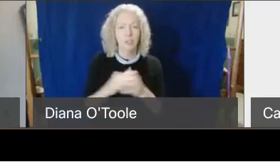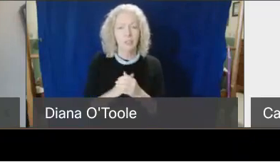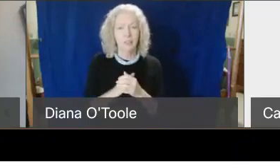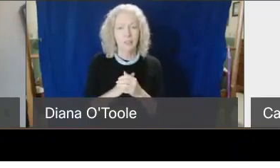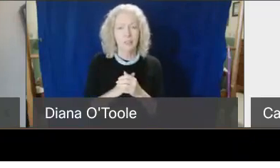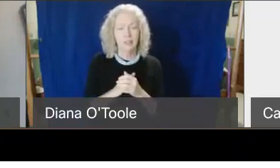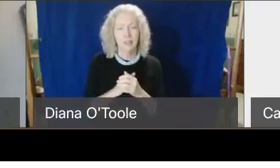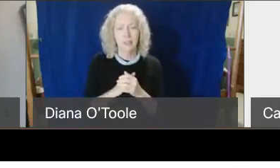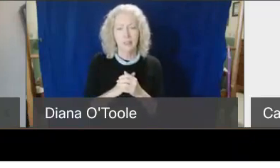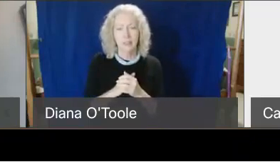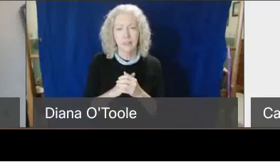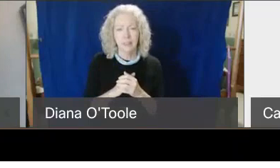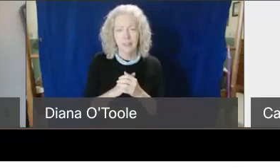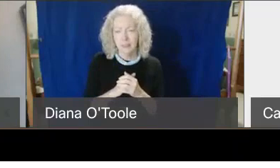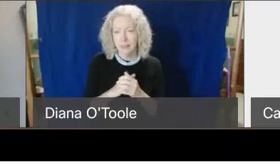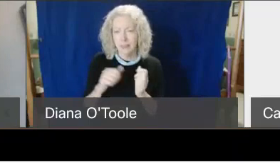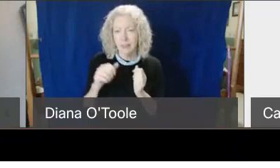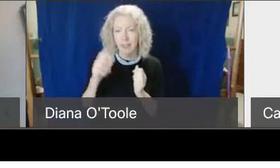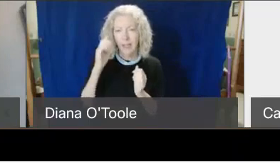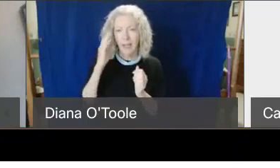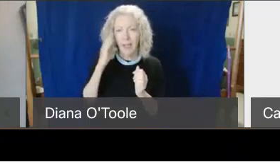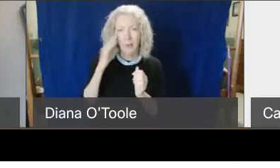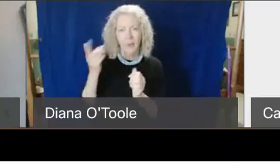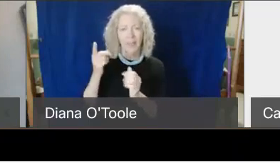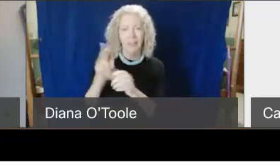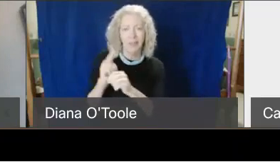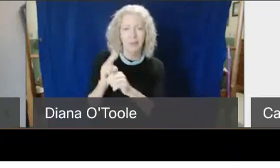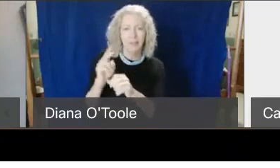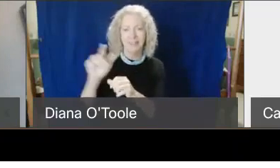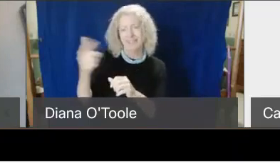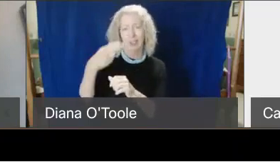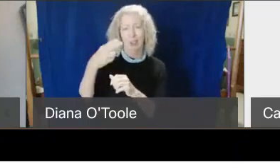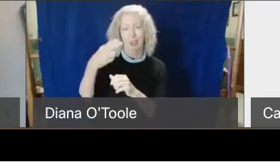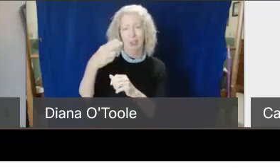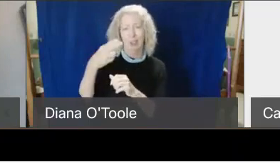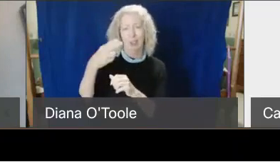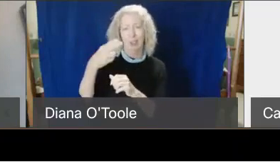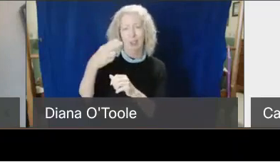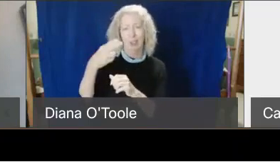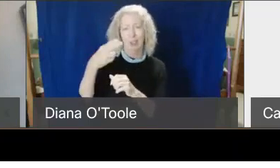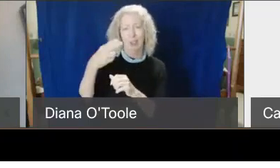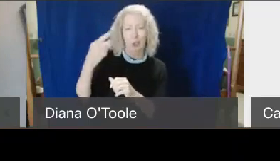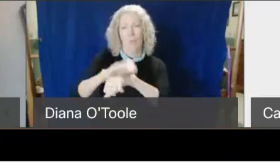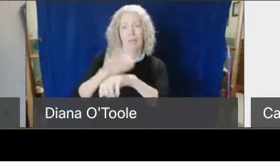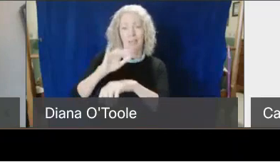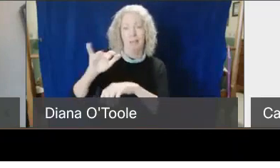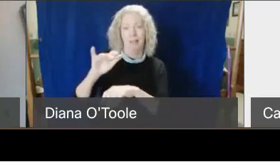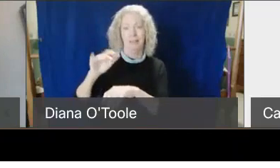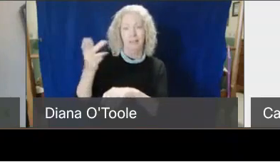often uses the British spelling, and so we've chuckled about our different spellings of this. But a tranche of funds is a group